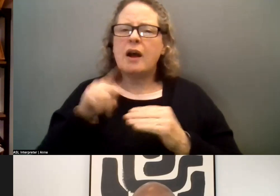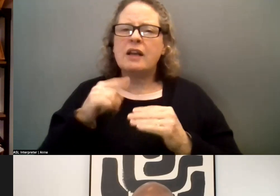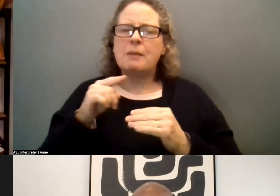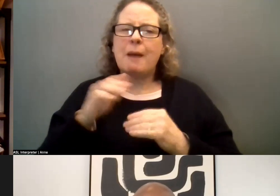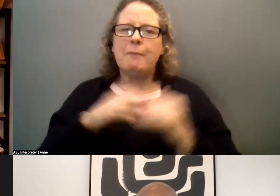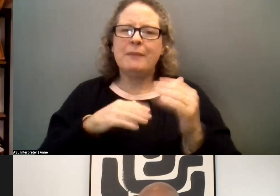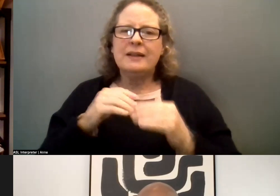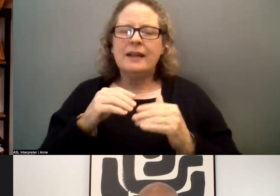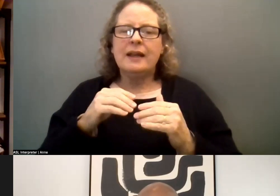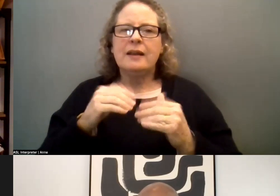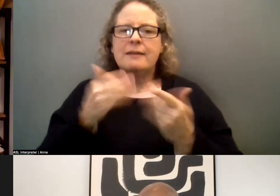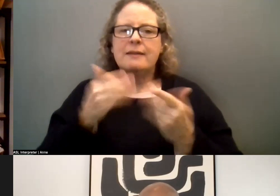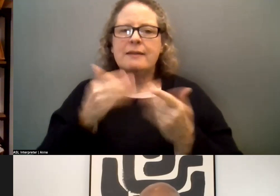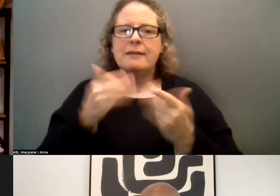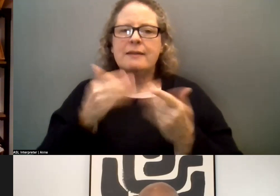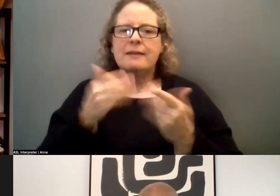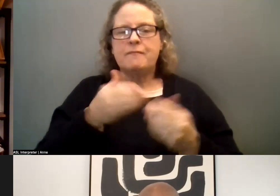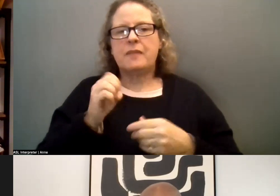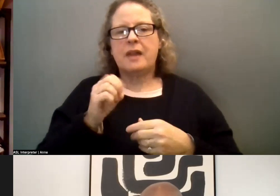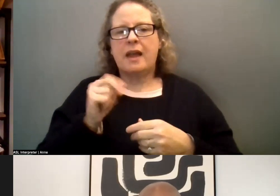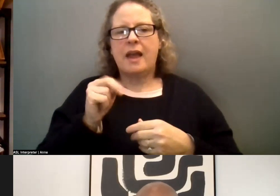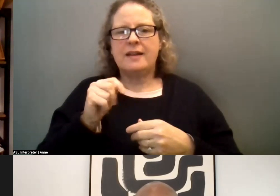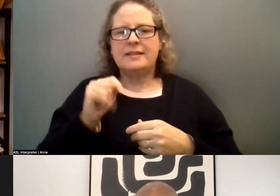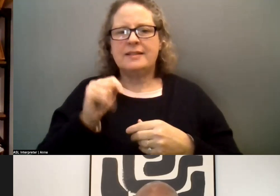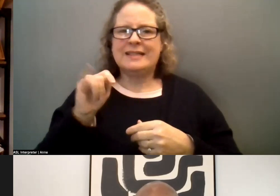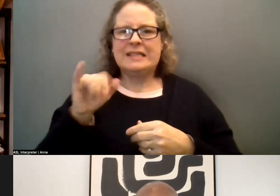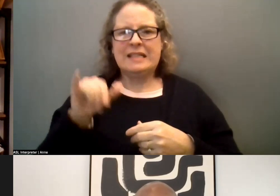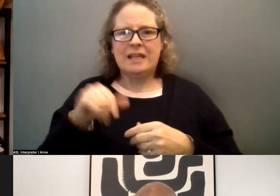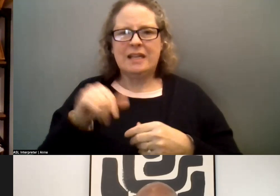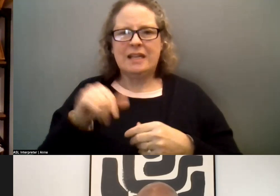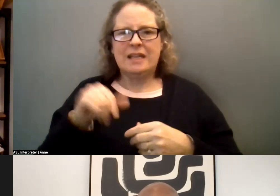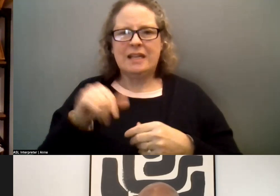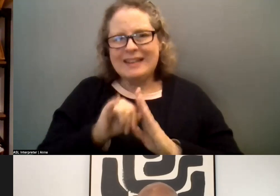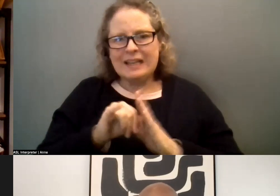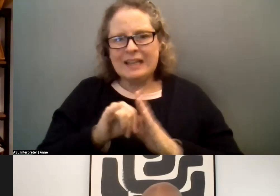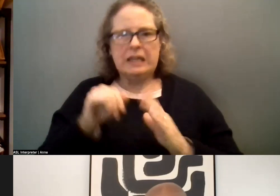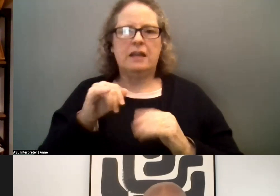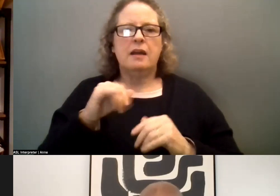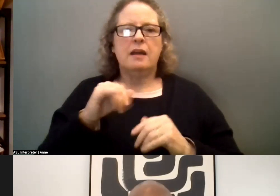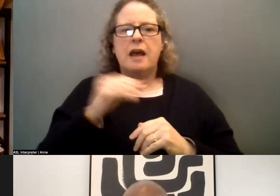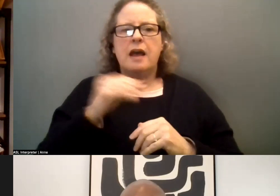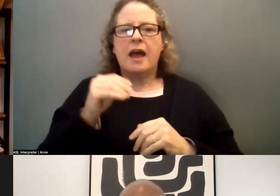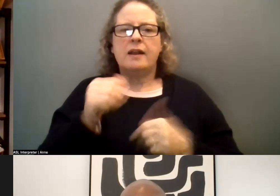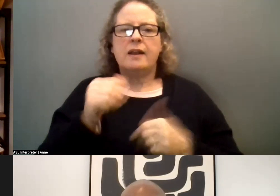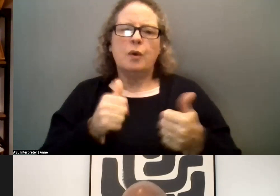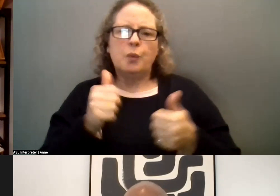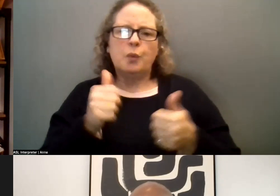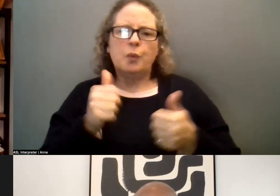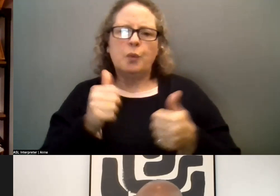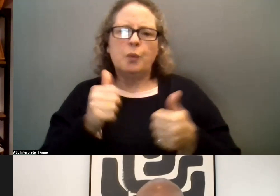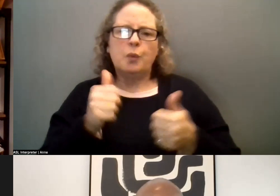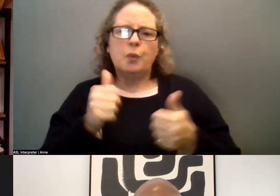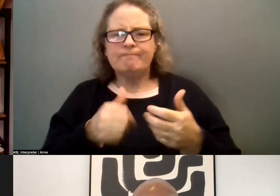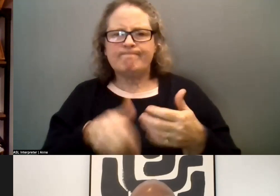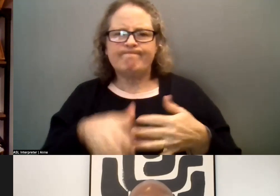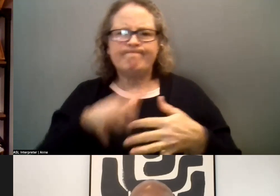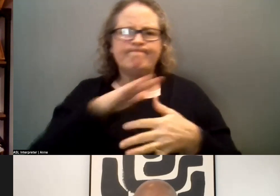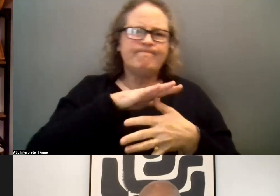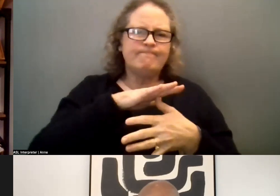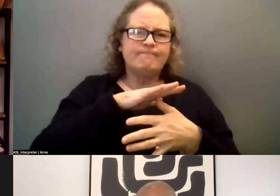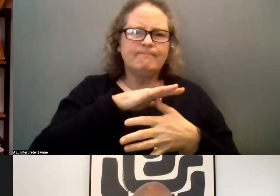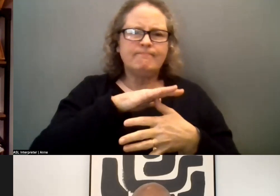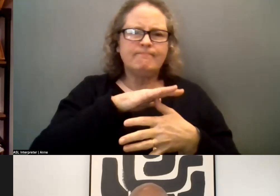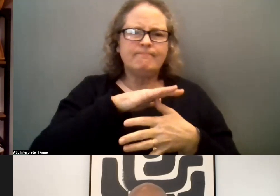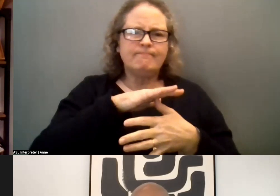platform and prioritizing what sorts of content goes on each of those platforms. Do I do that religiously? No,